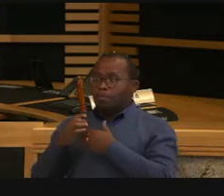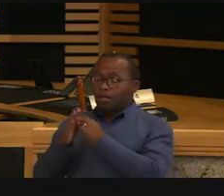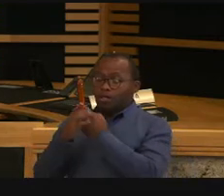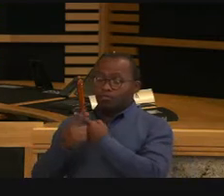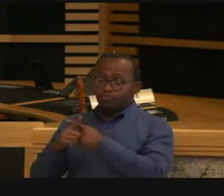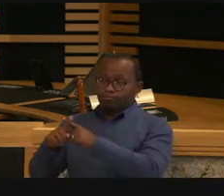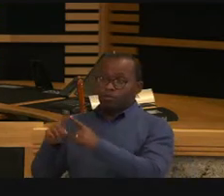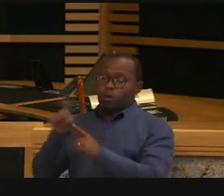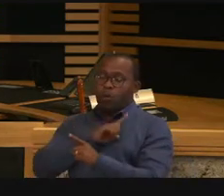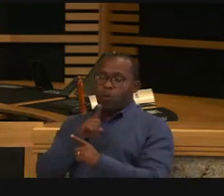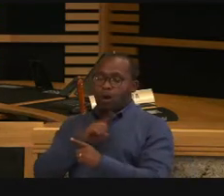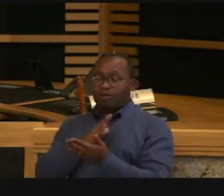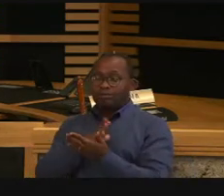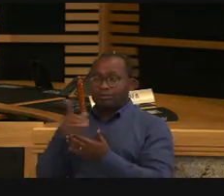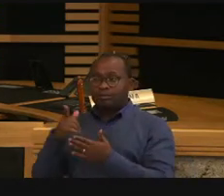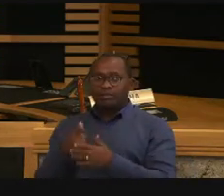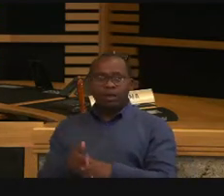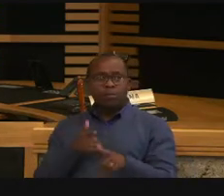And